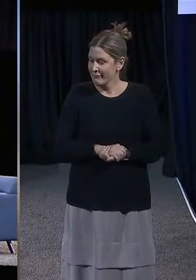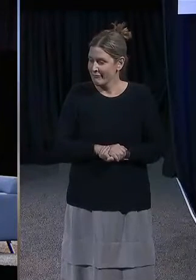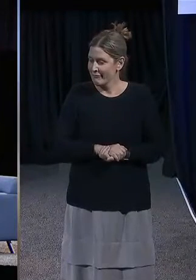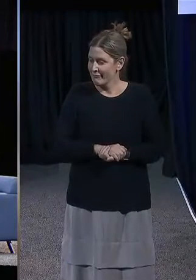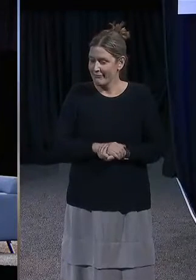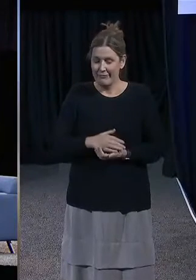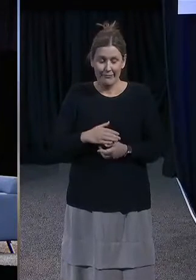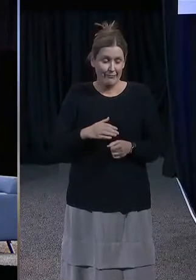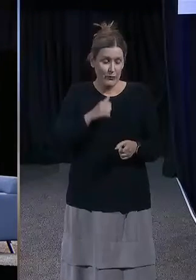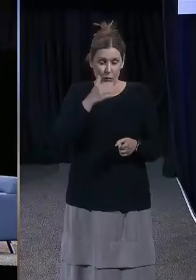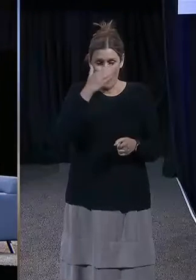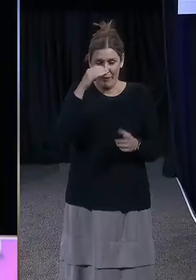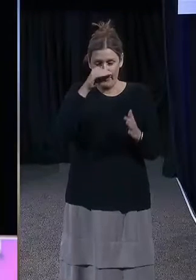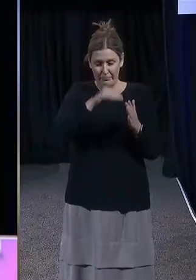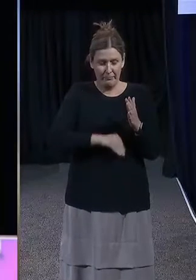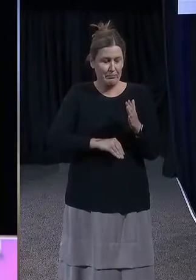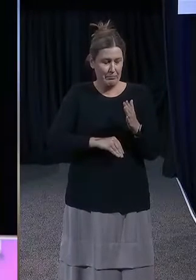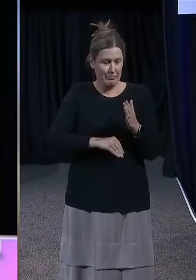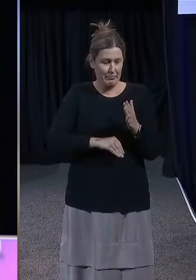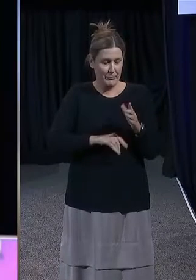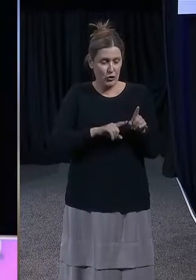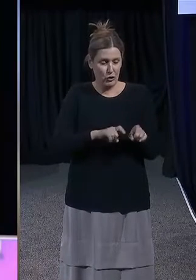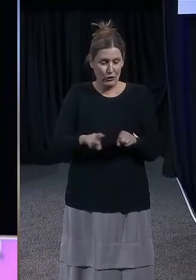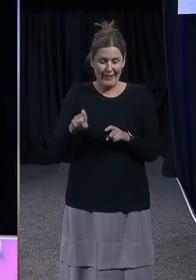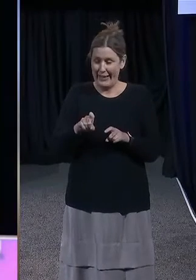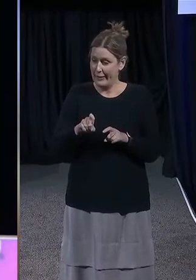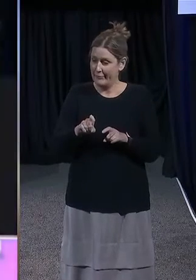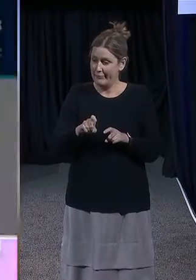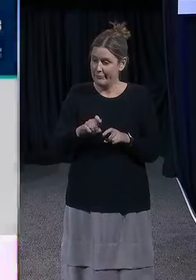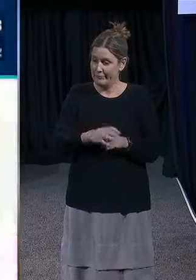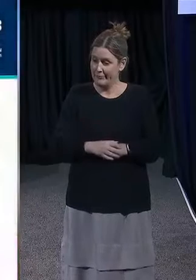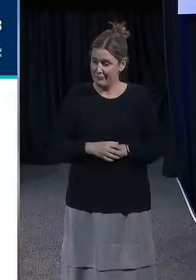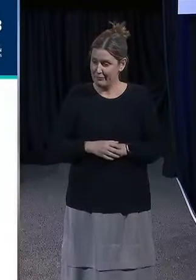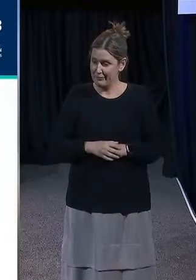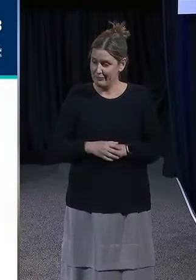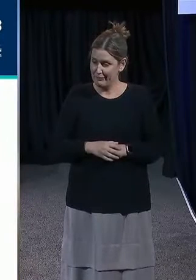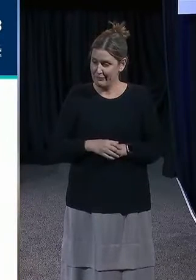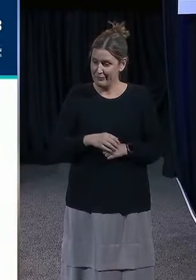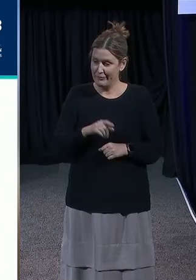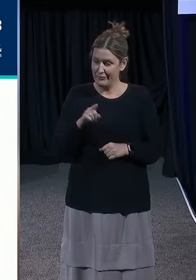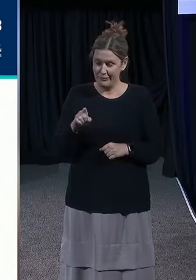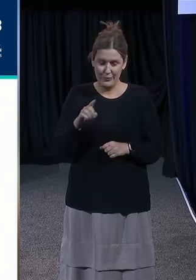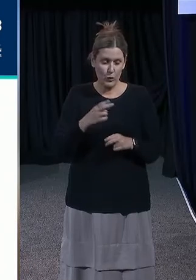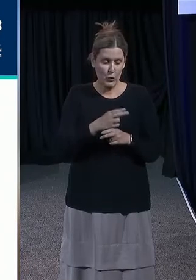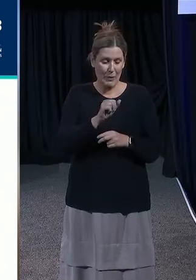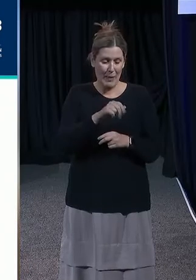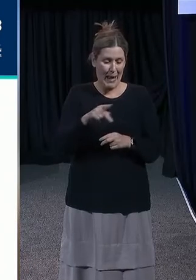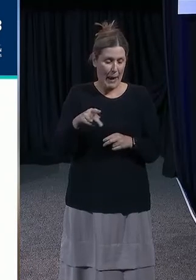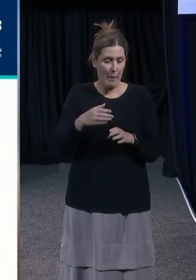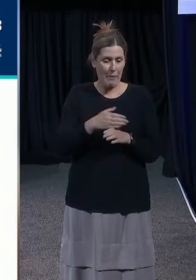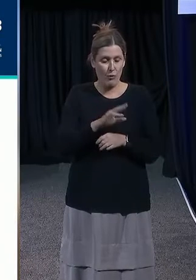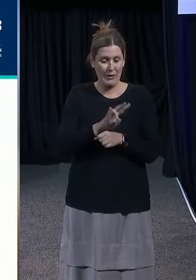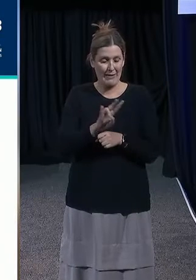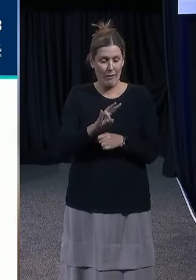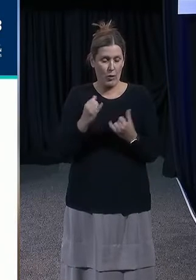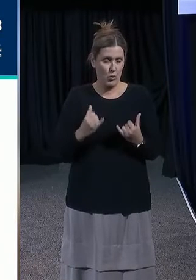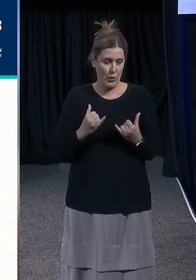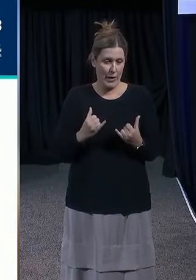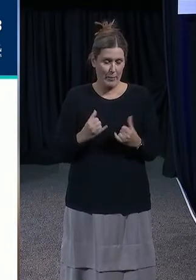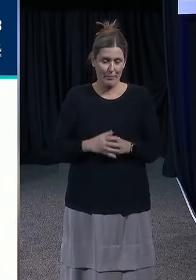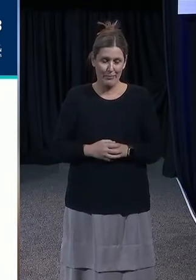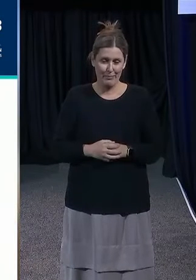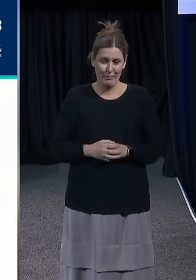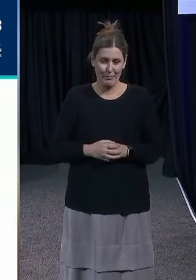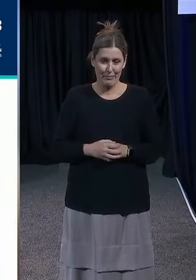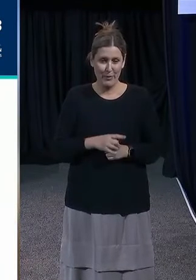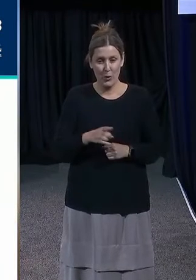Please don't forget to complete the session surveys in the APHA 2023 mobile app by 7 p.m. today to be